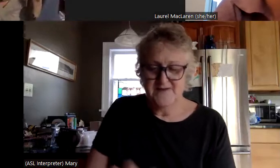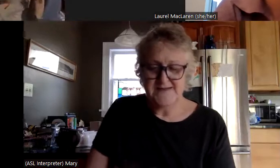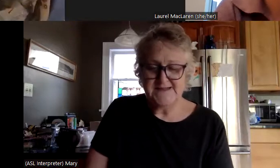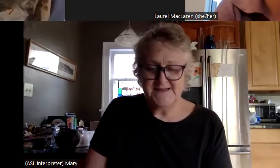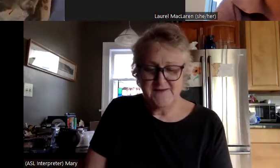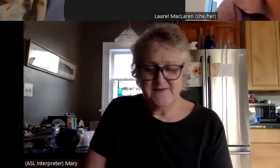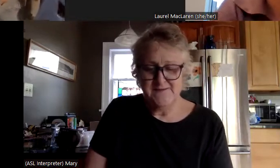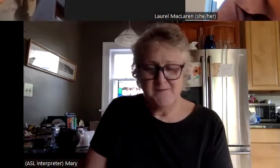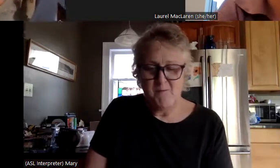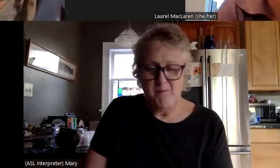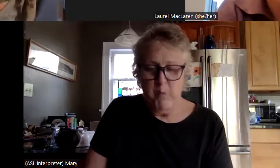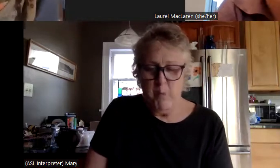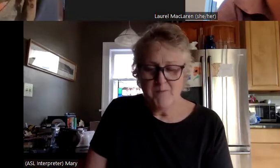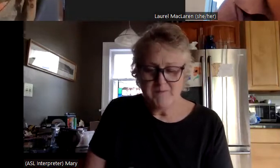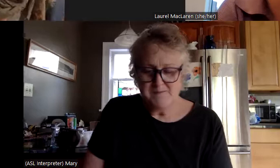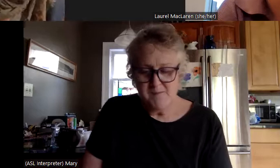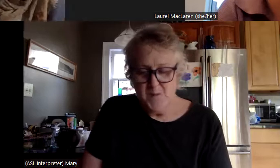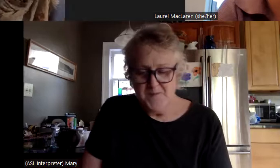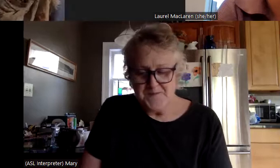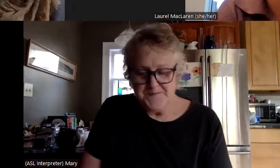Okay, there's the still.